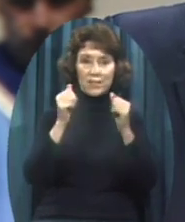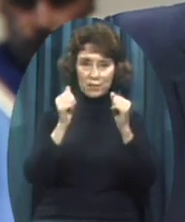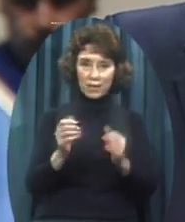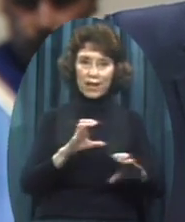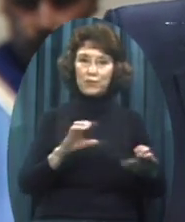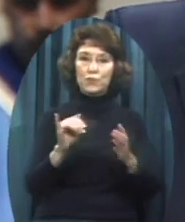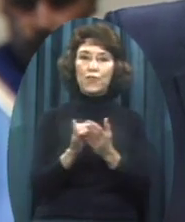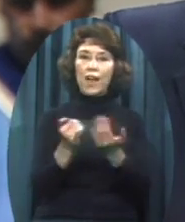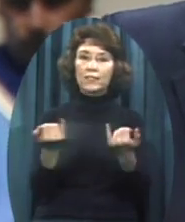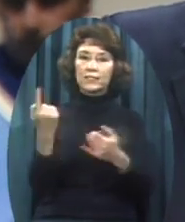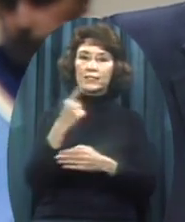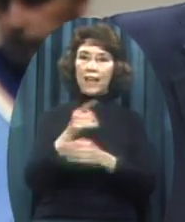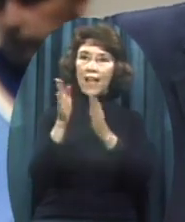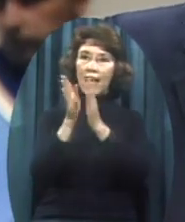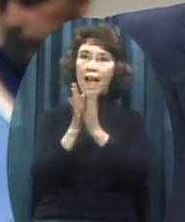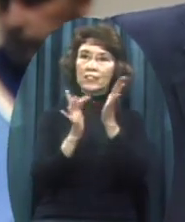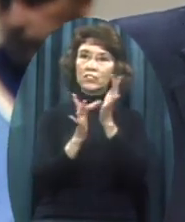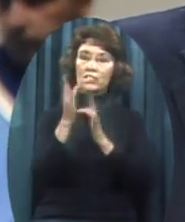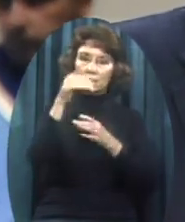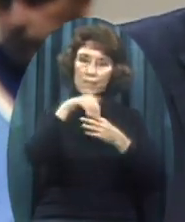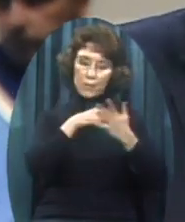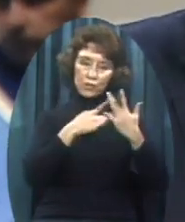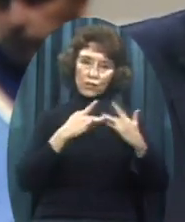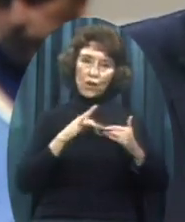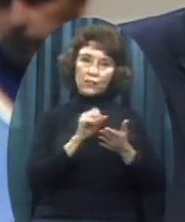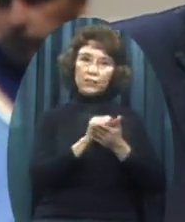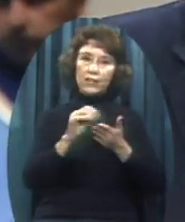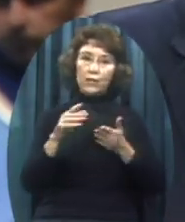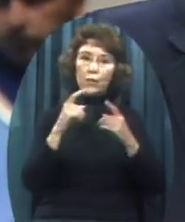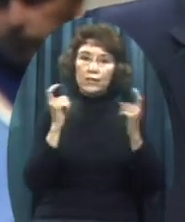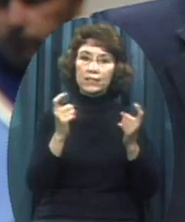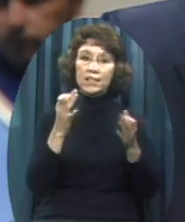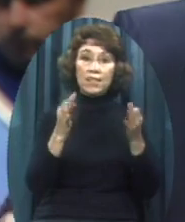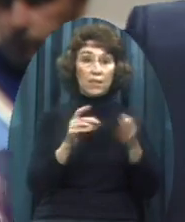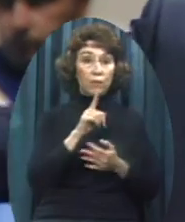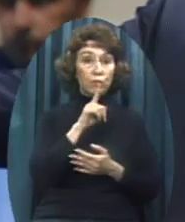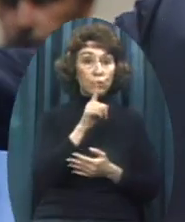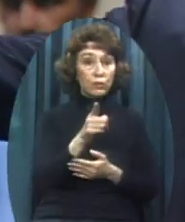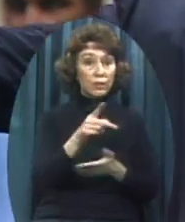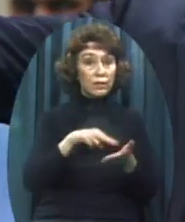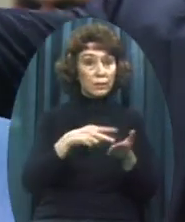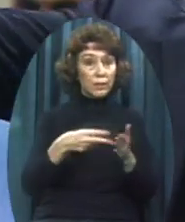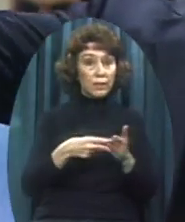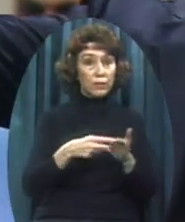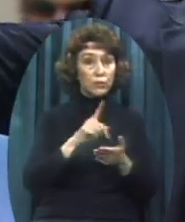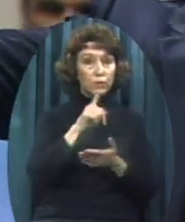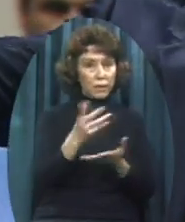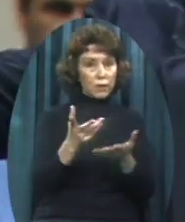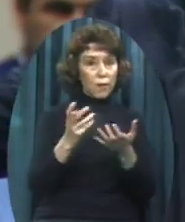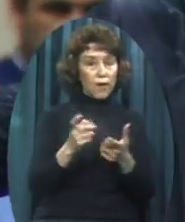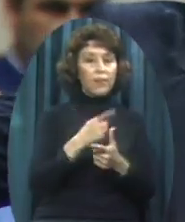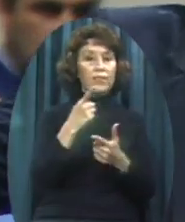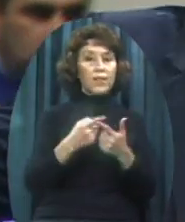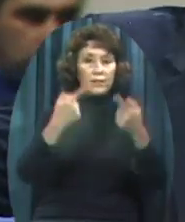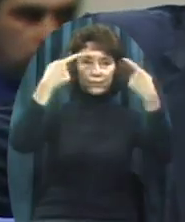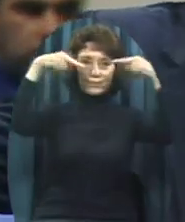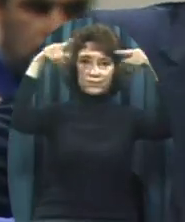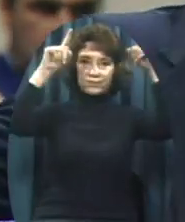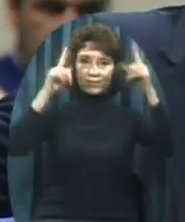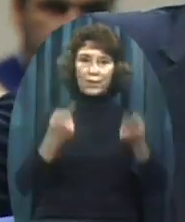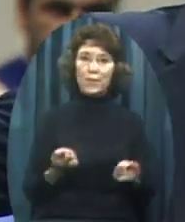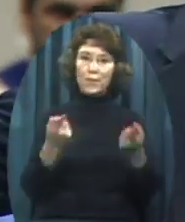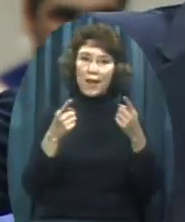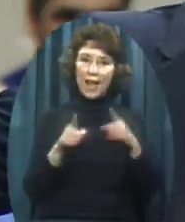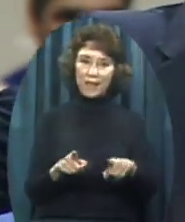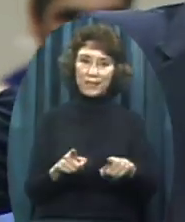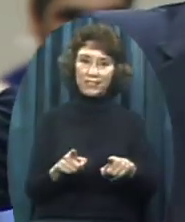life. Upstairs and down, every man, woman, boy, and girl with a spiritual need, while we sing right now, our pastors are here to meet